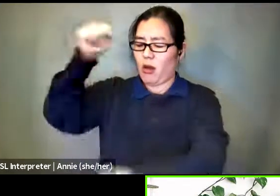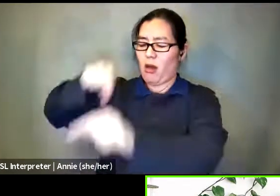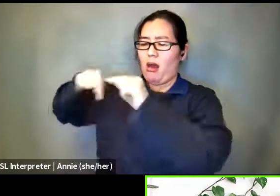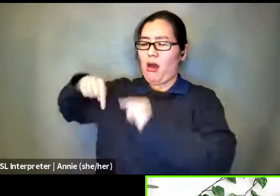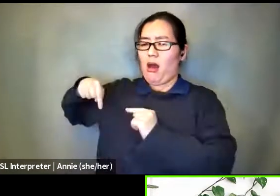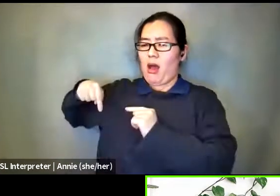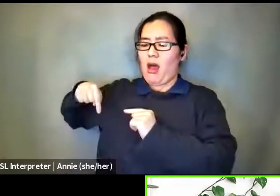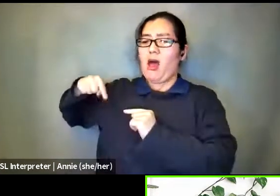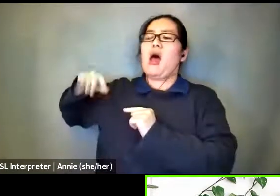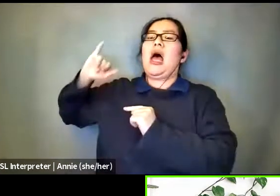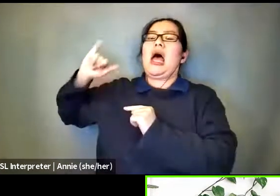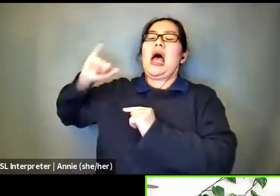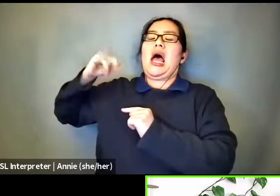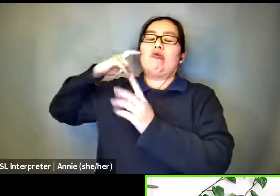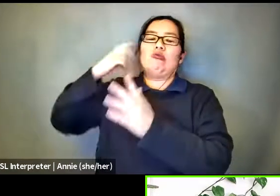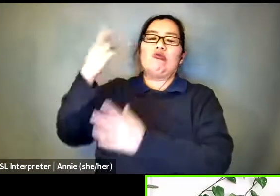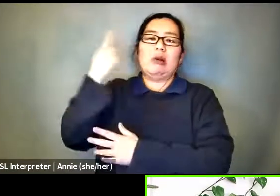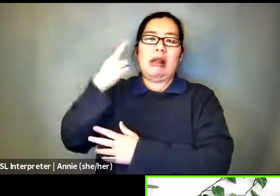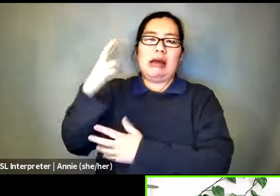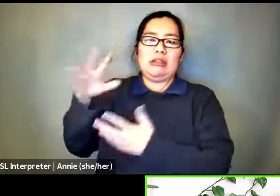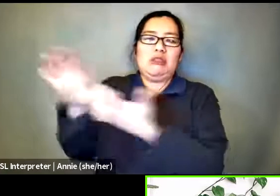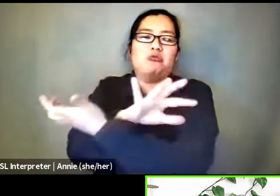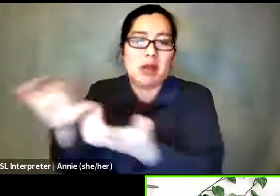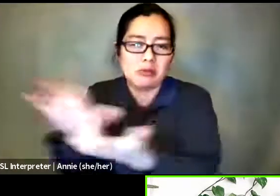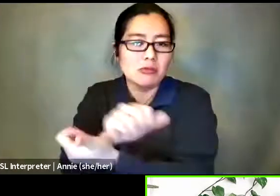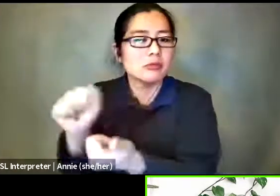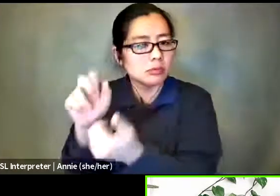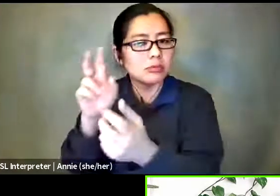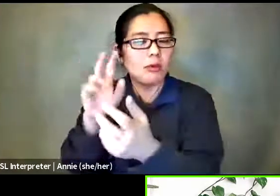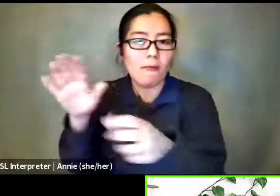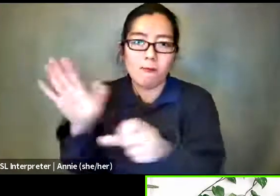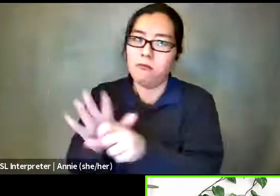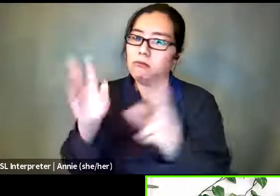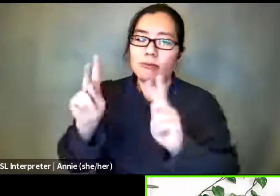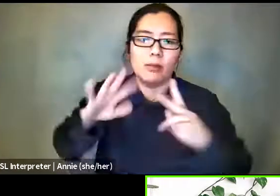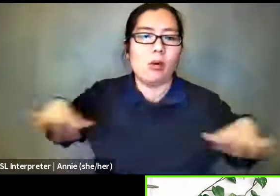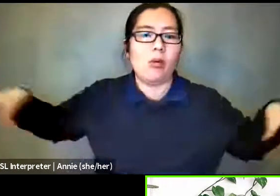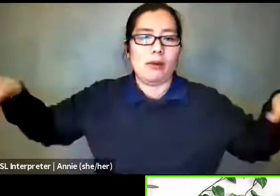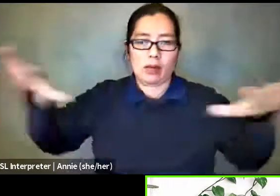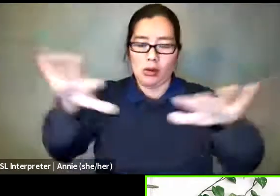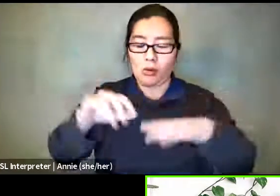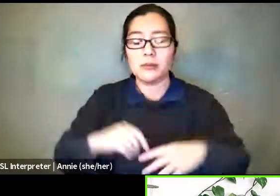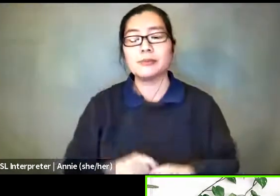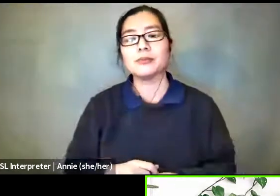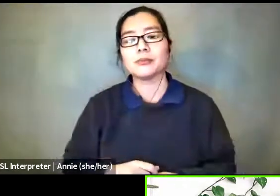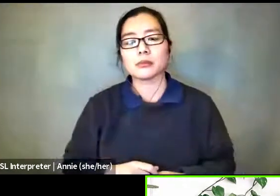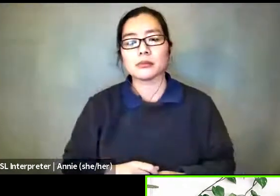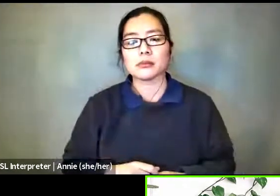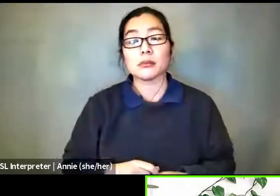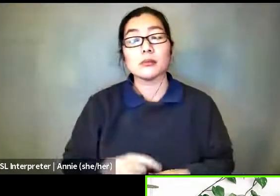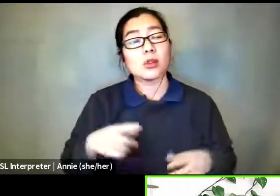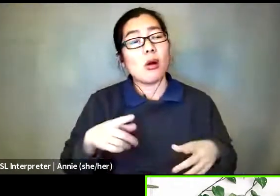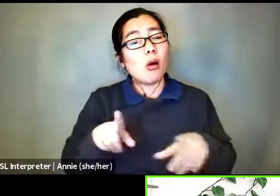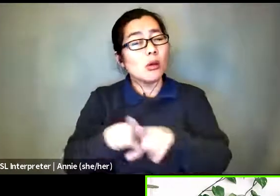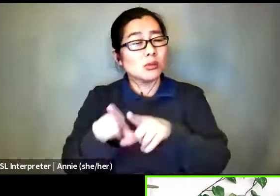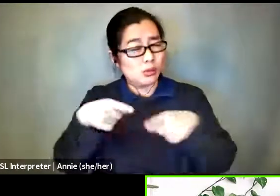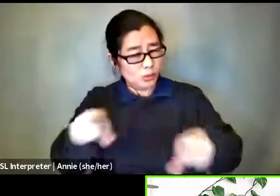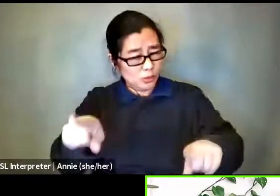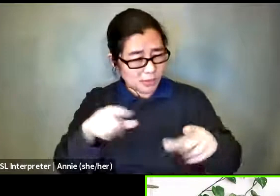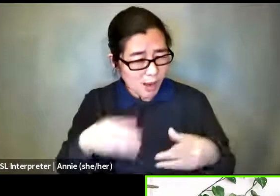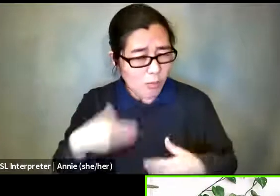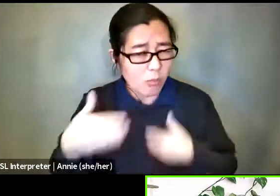our worlds. So I also, when doing this learning process, I try to encourage people to really think about